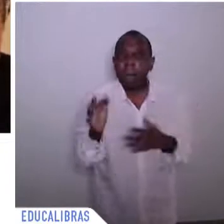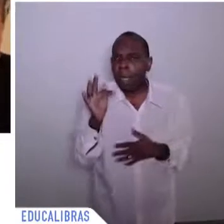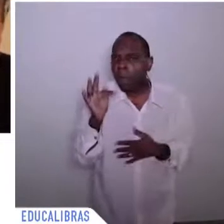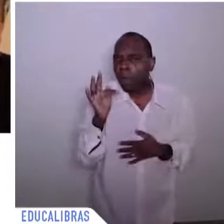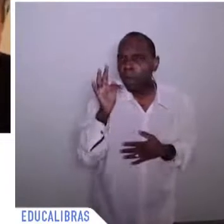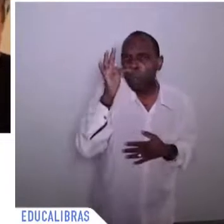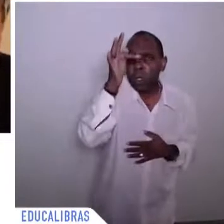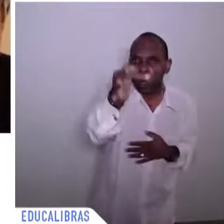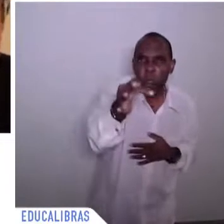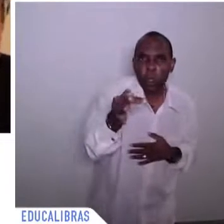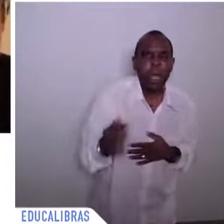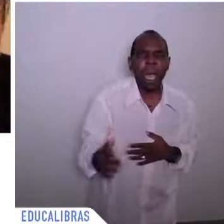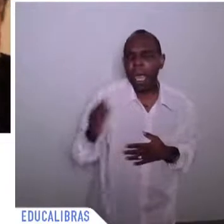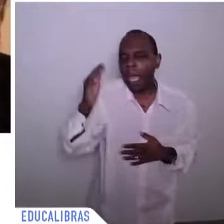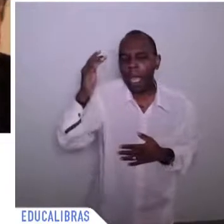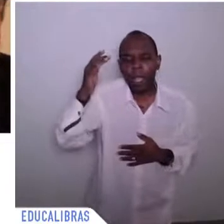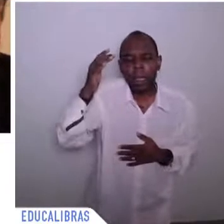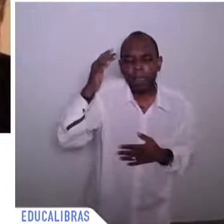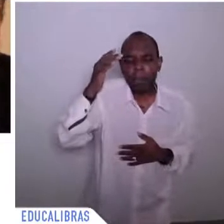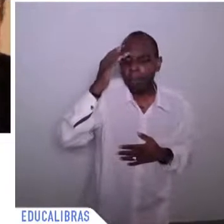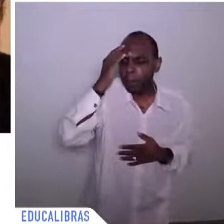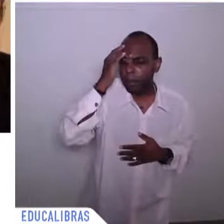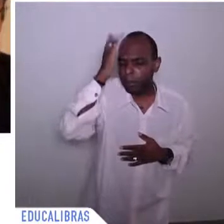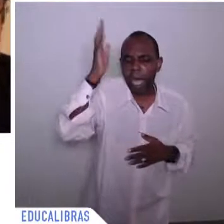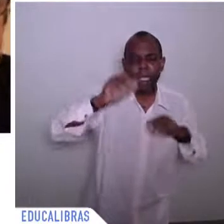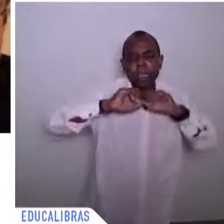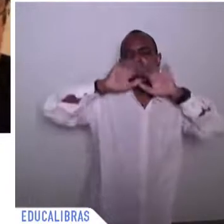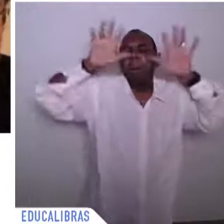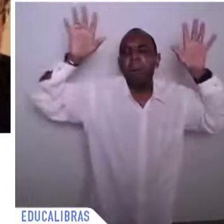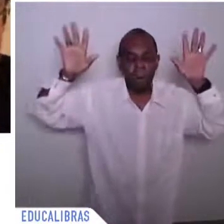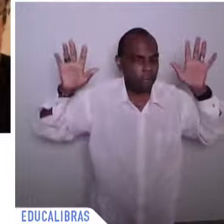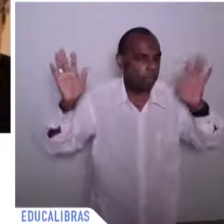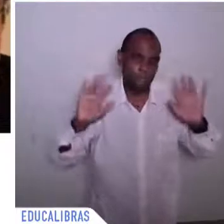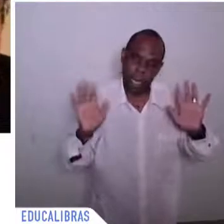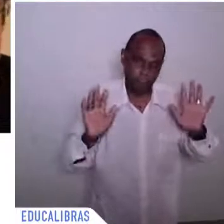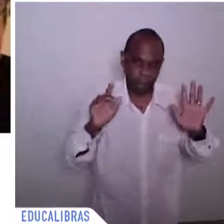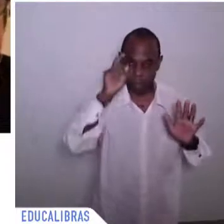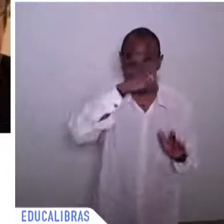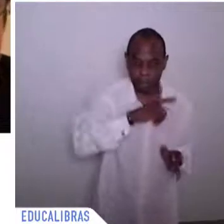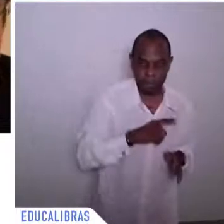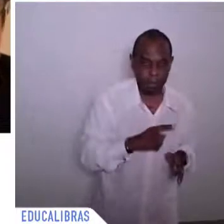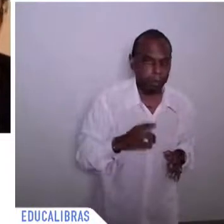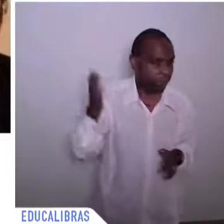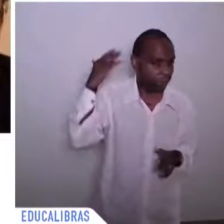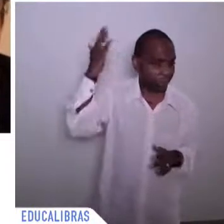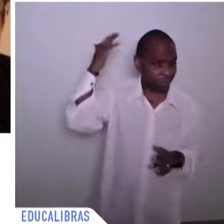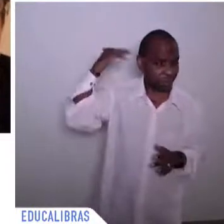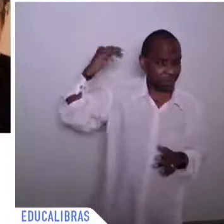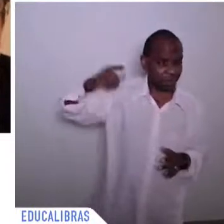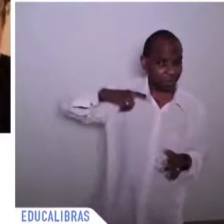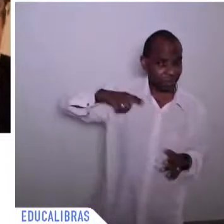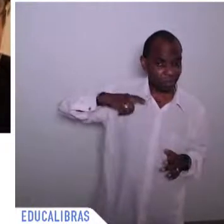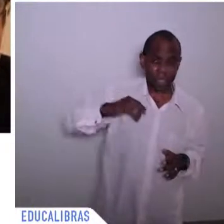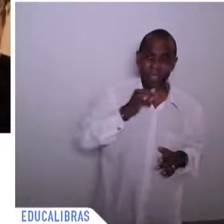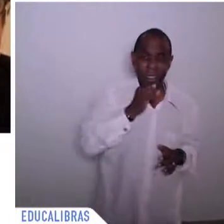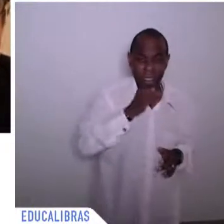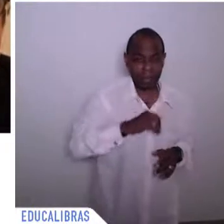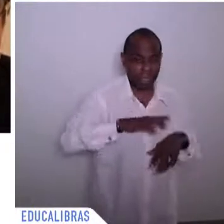the horizon seems to be very dark. Way back in the 14th century, during the